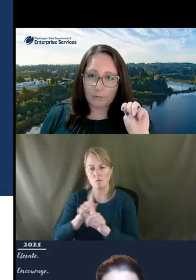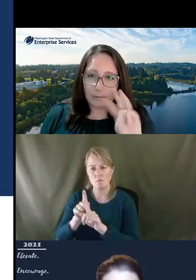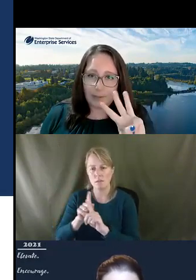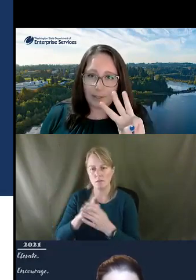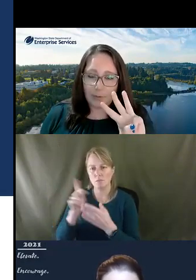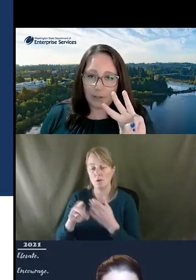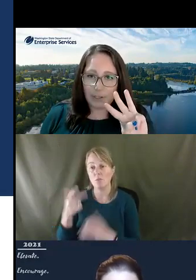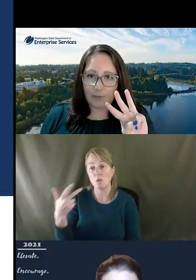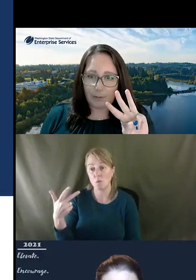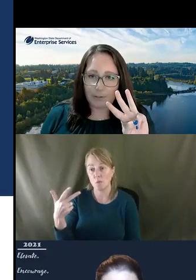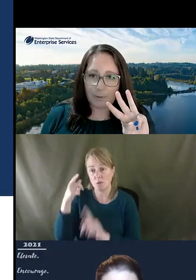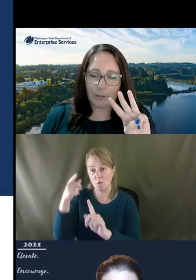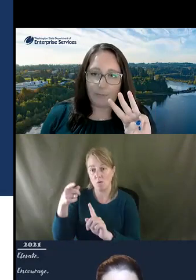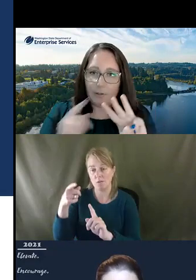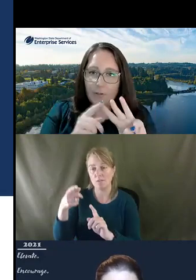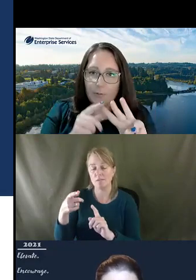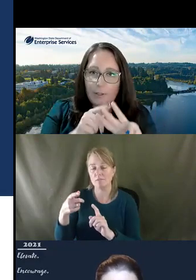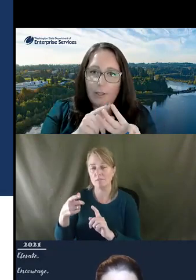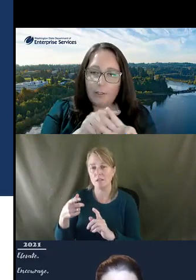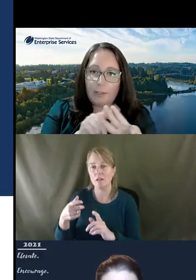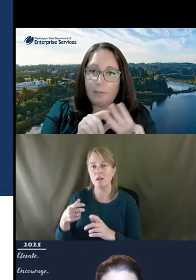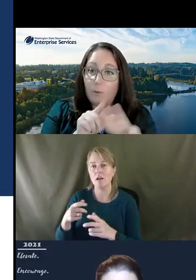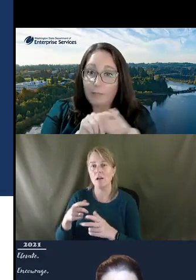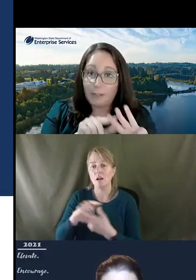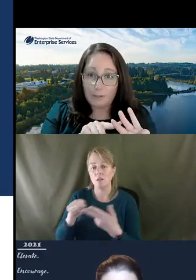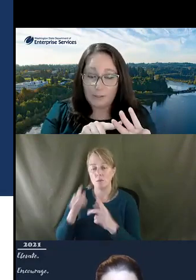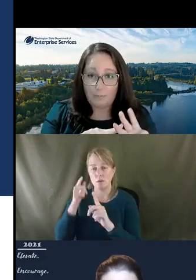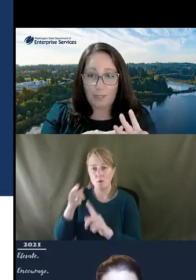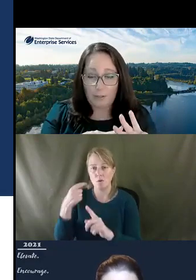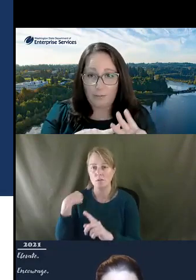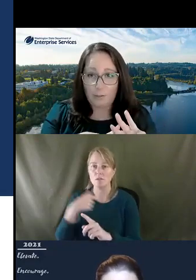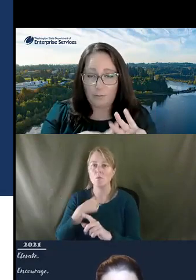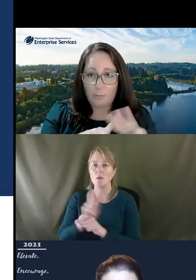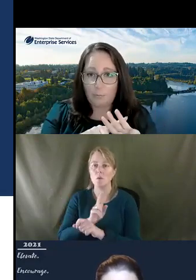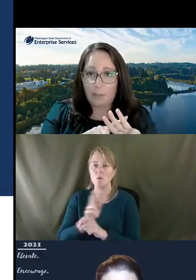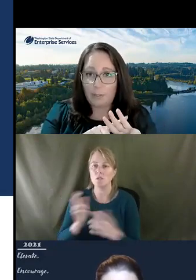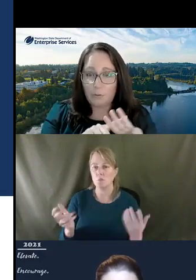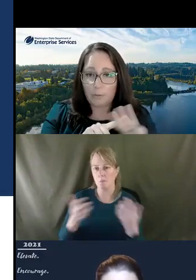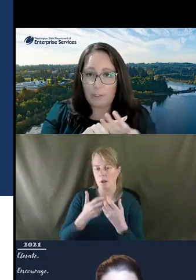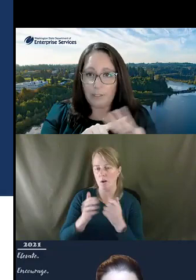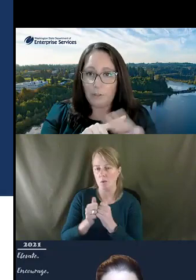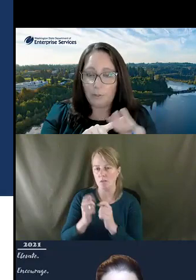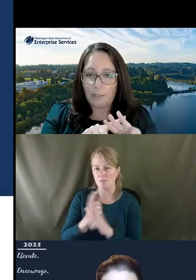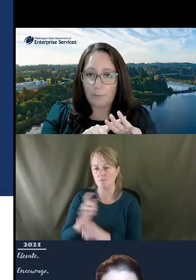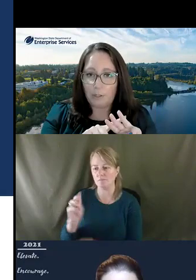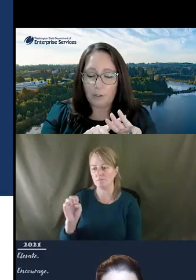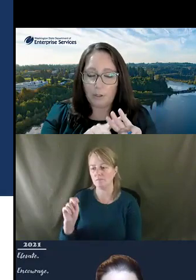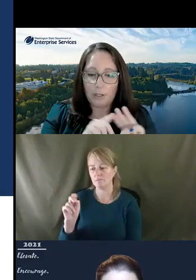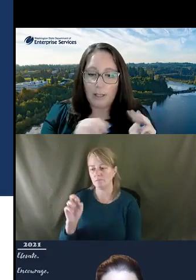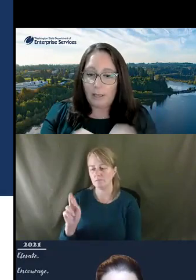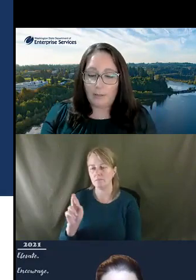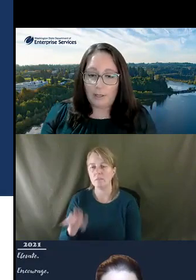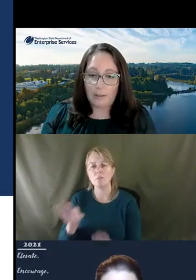goals, 3 things you want to achieve out of this program. And those were going to be what we use to pair them with an appropriate mentor. We need to know what they want to